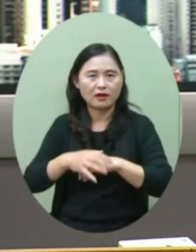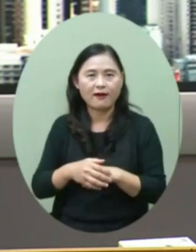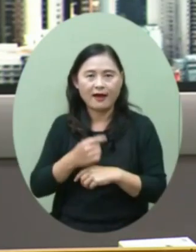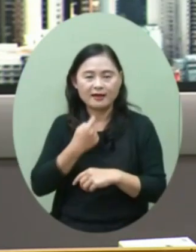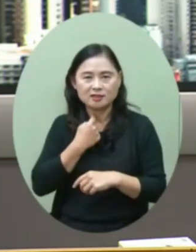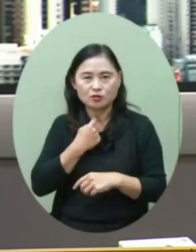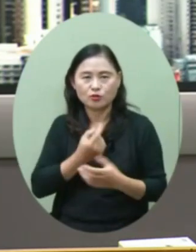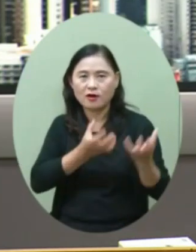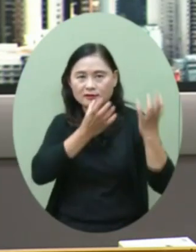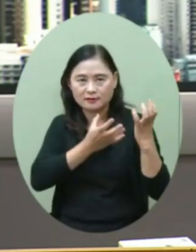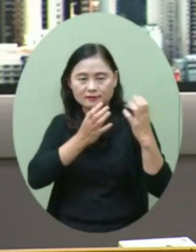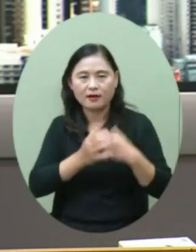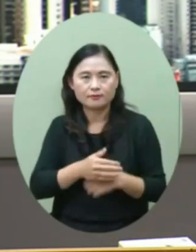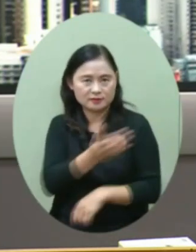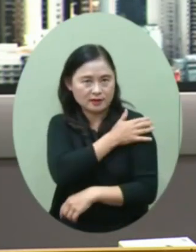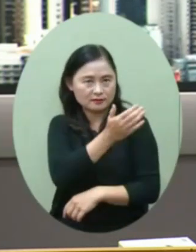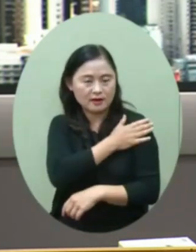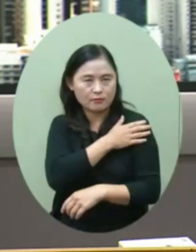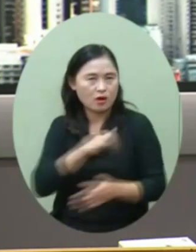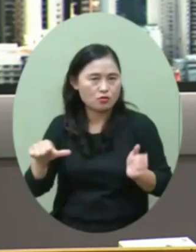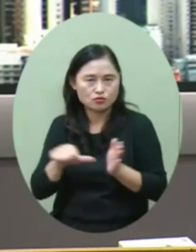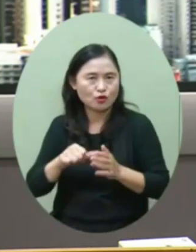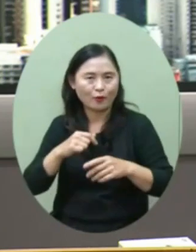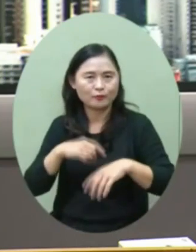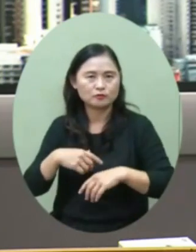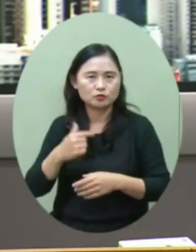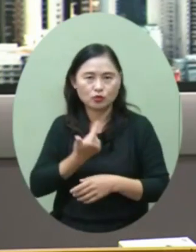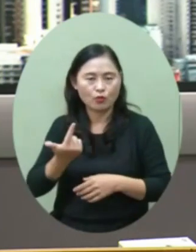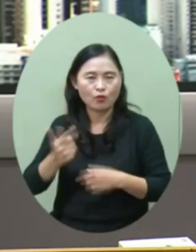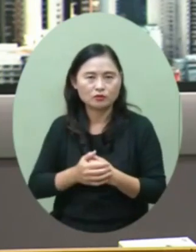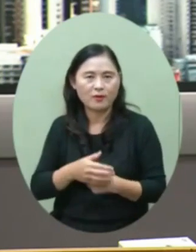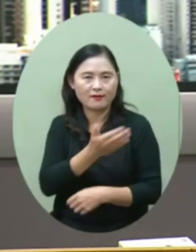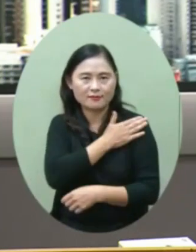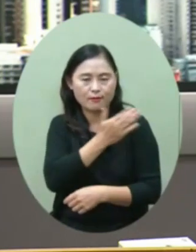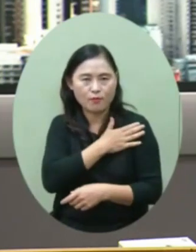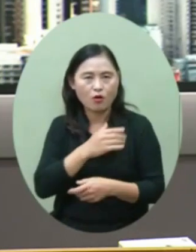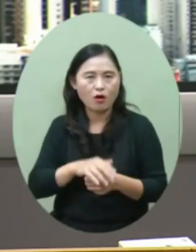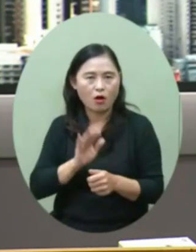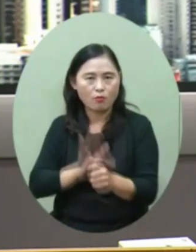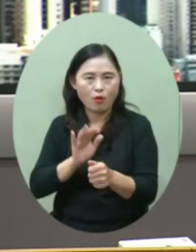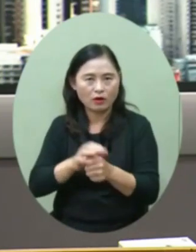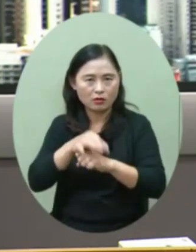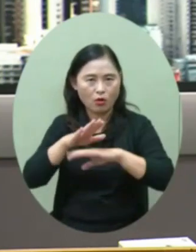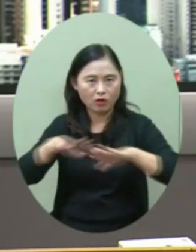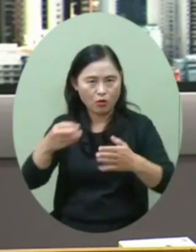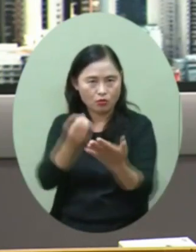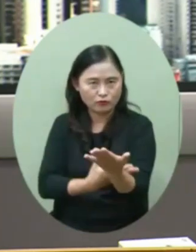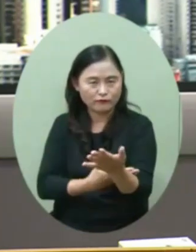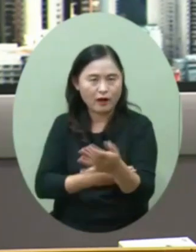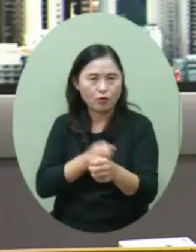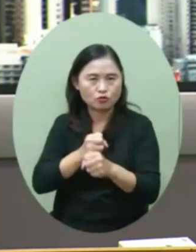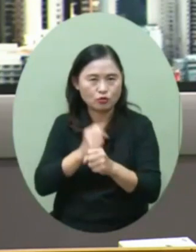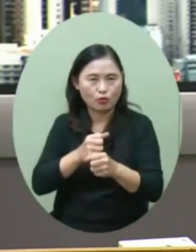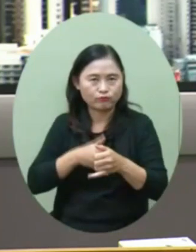safeguarding national security of the Hong Kong SAR. As I said, this is a very high-level committee. As the chair of the committee, will make sure that we